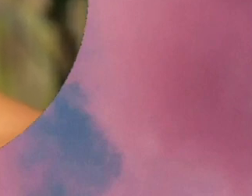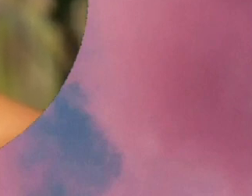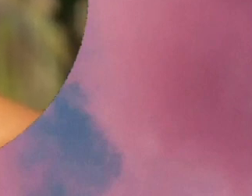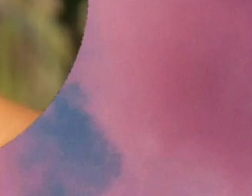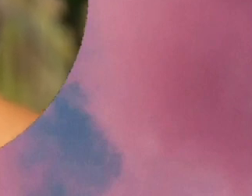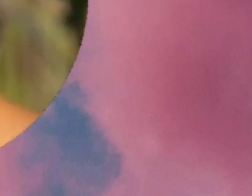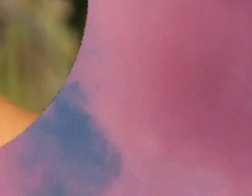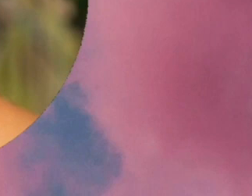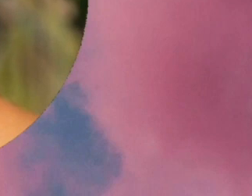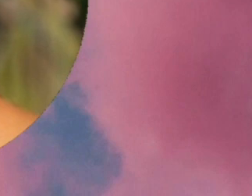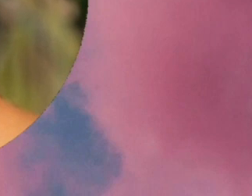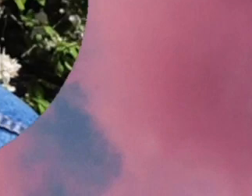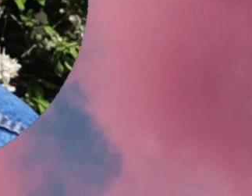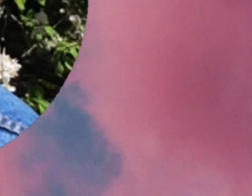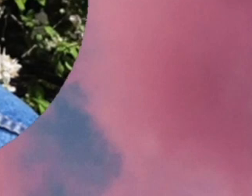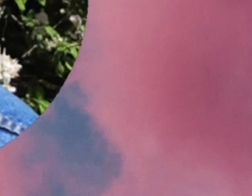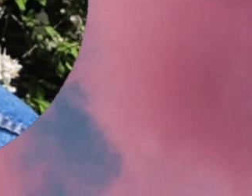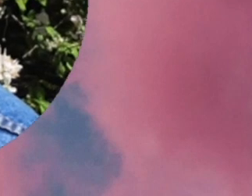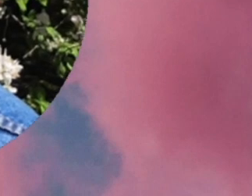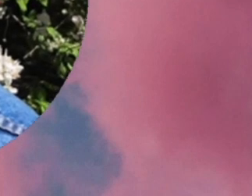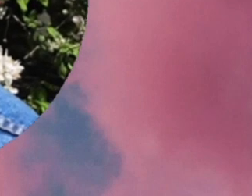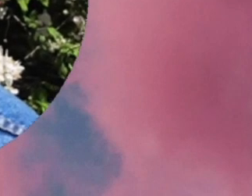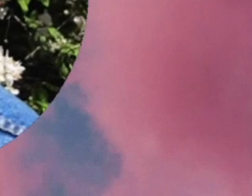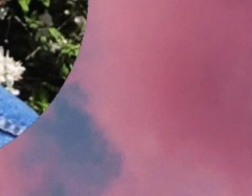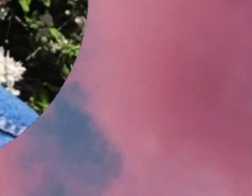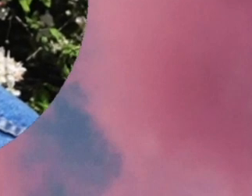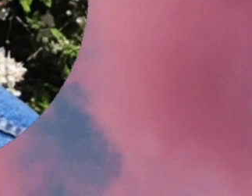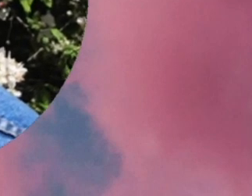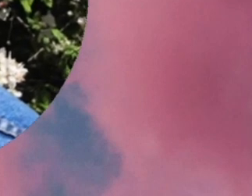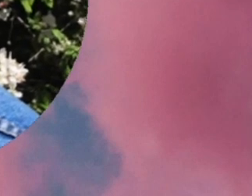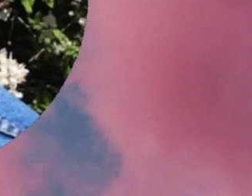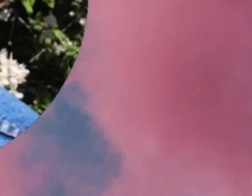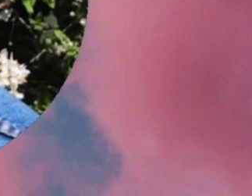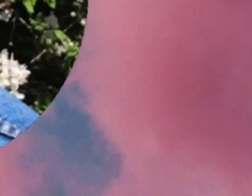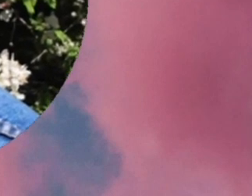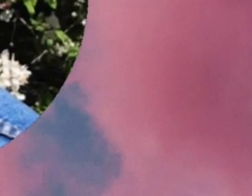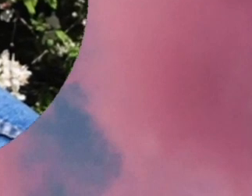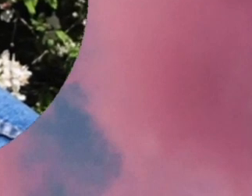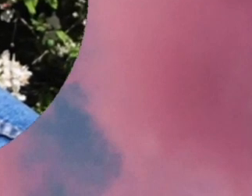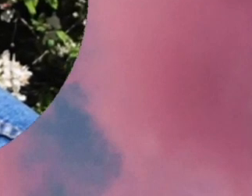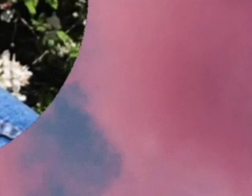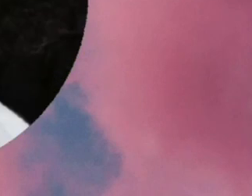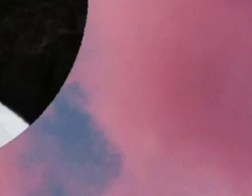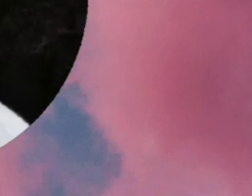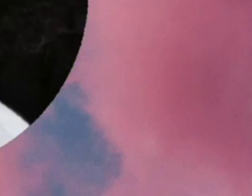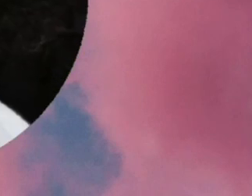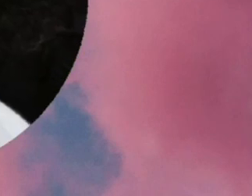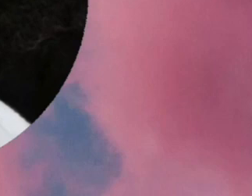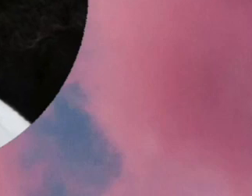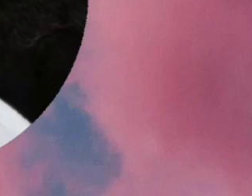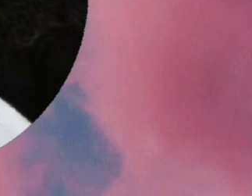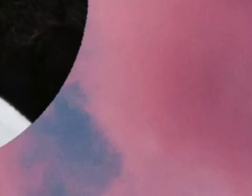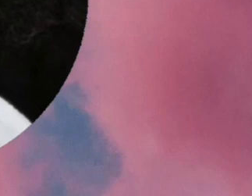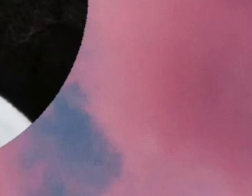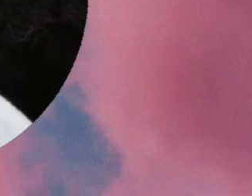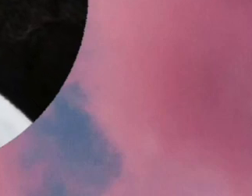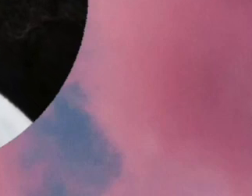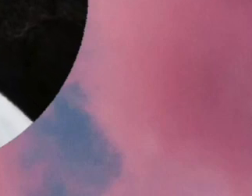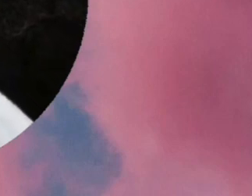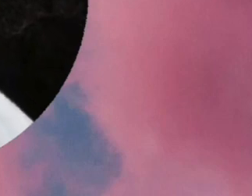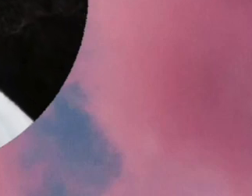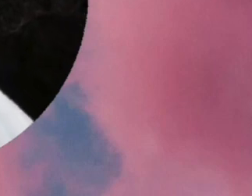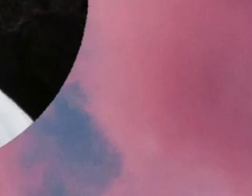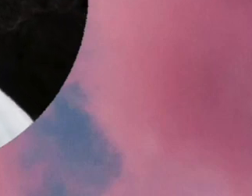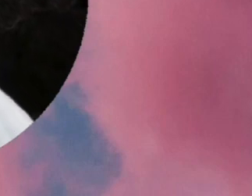happy and my apathy cohabitate well. Let's build an atmosphere that's half as clear as wishing well. I wish away combustible lust, let us be stable